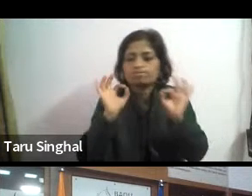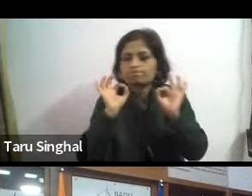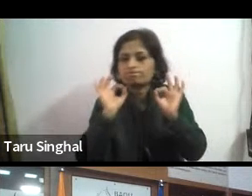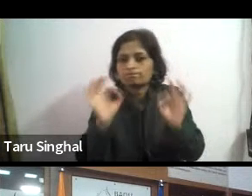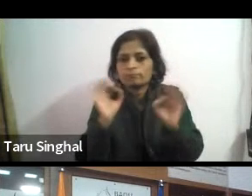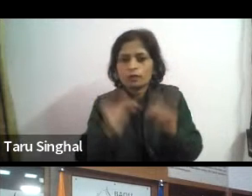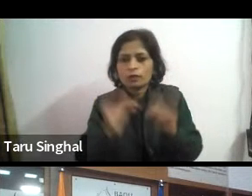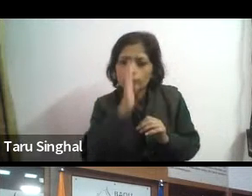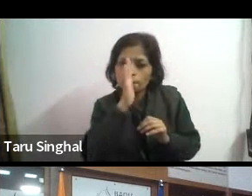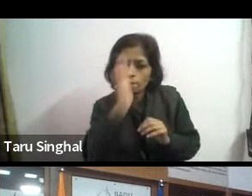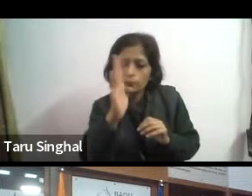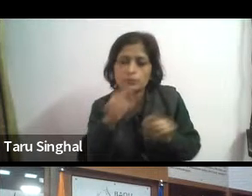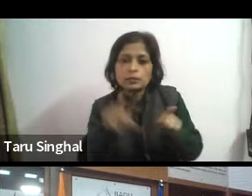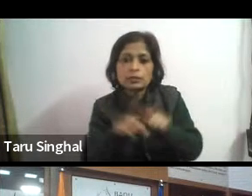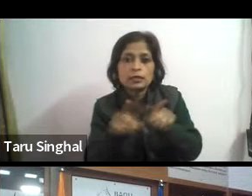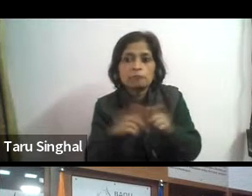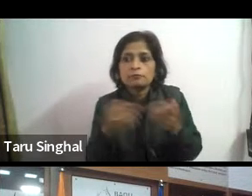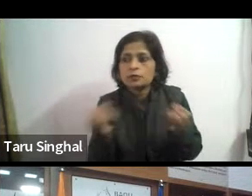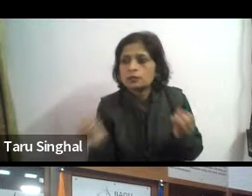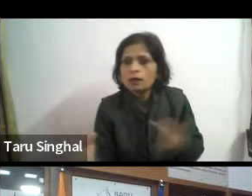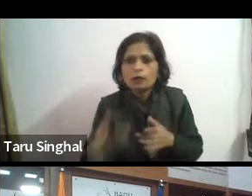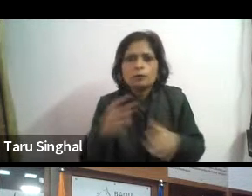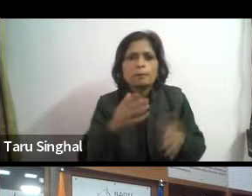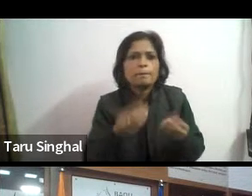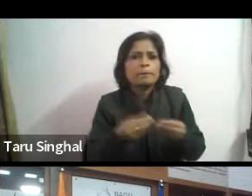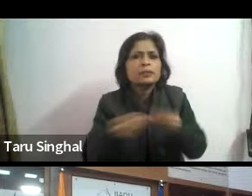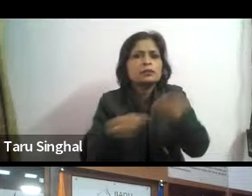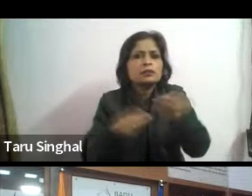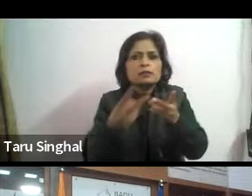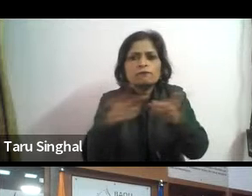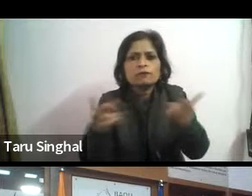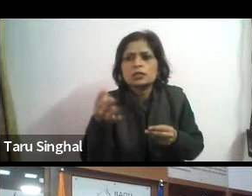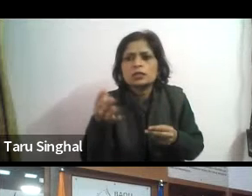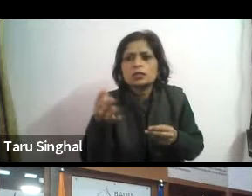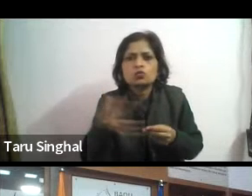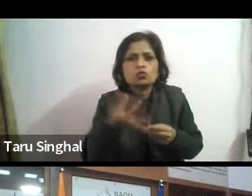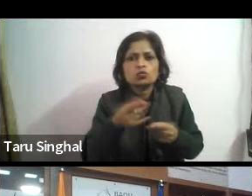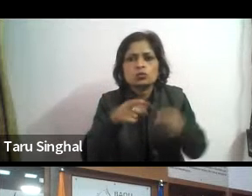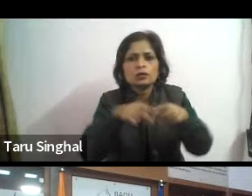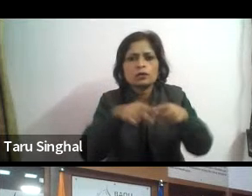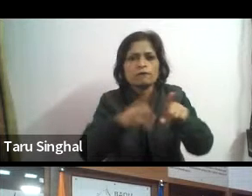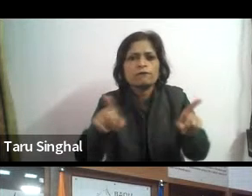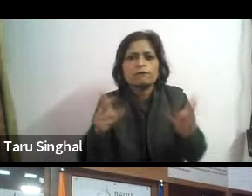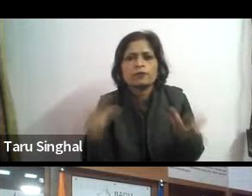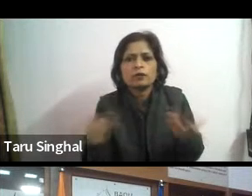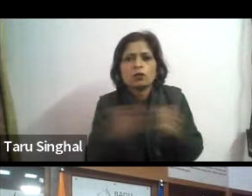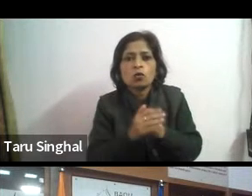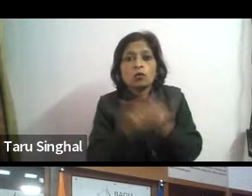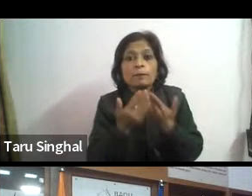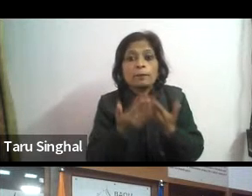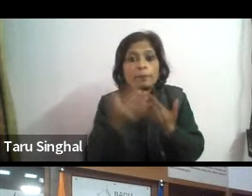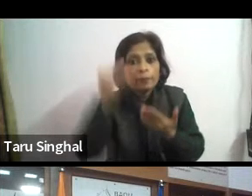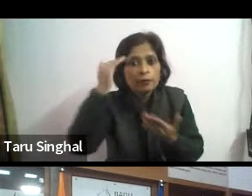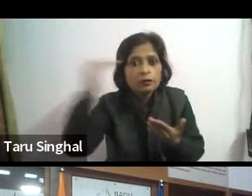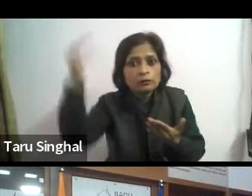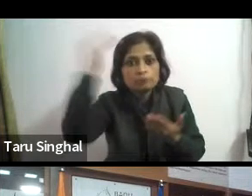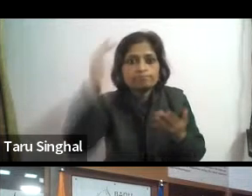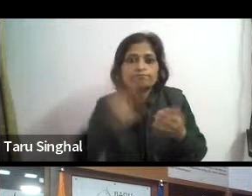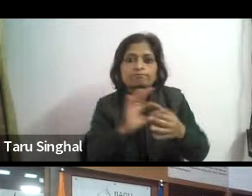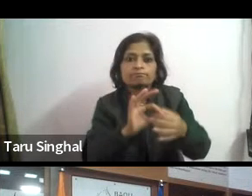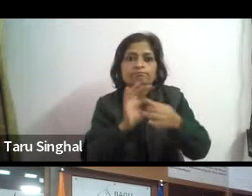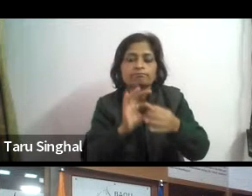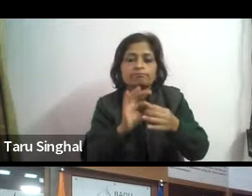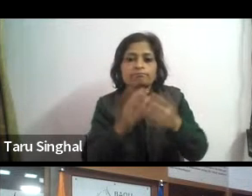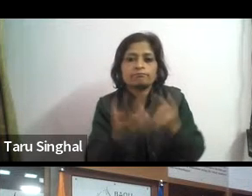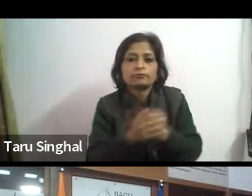to a startup concept also. We are emphasizing on entrepreneurship and all. and the whole education. I mean,